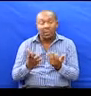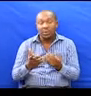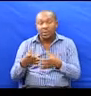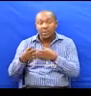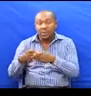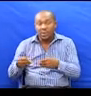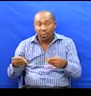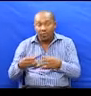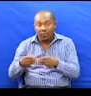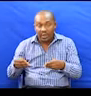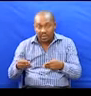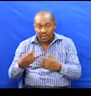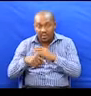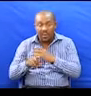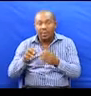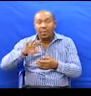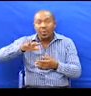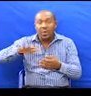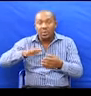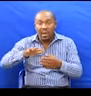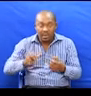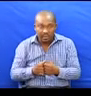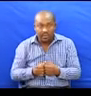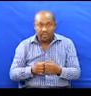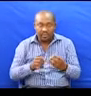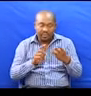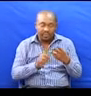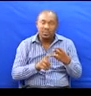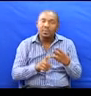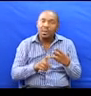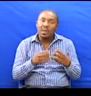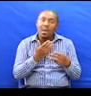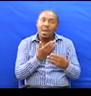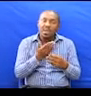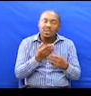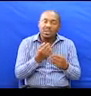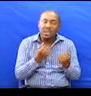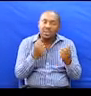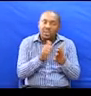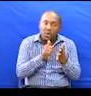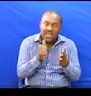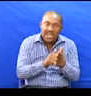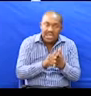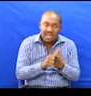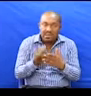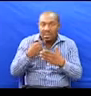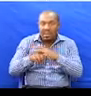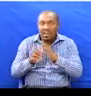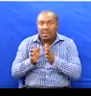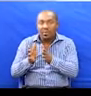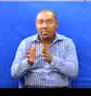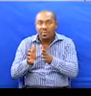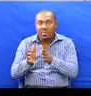the last one, some are solid and others are liquid in our daily what? Temperature, under room